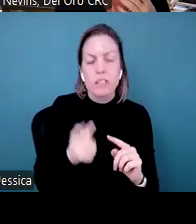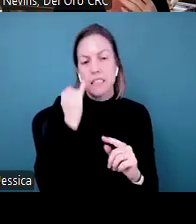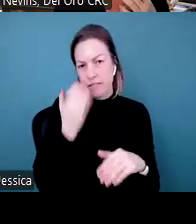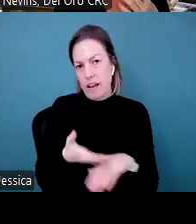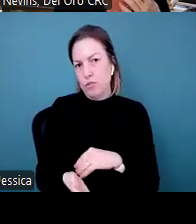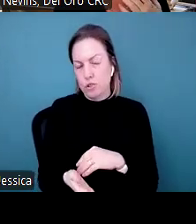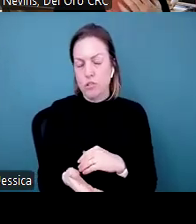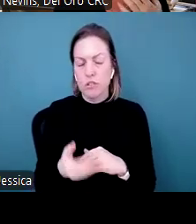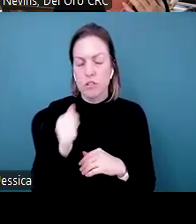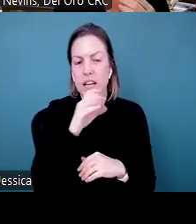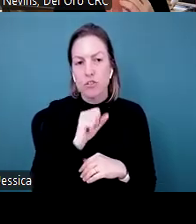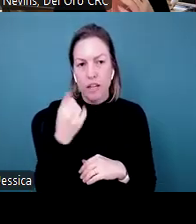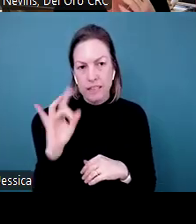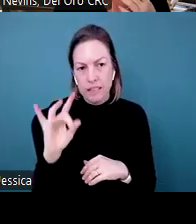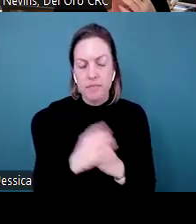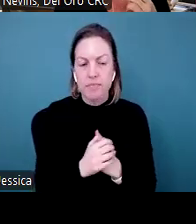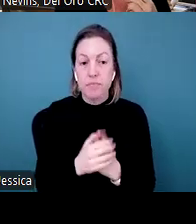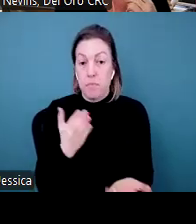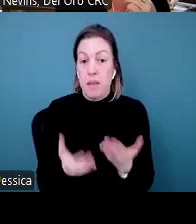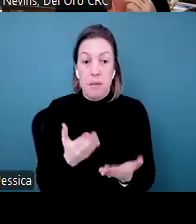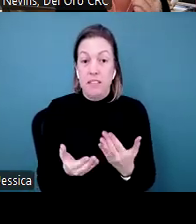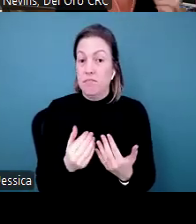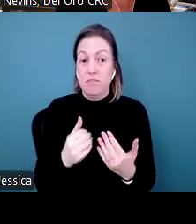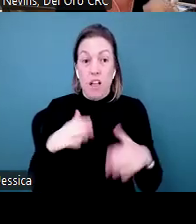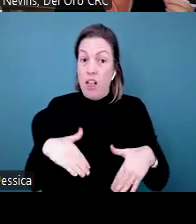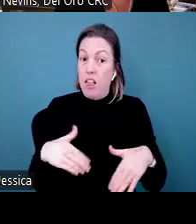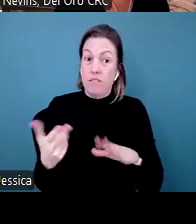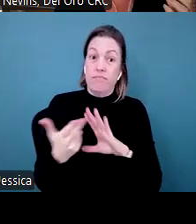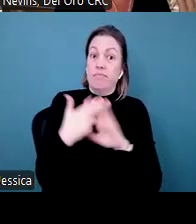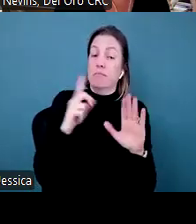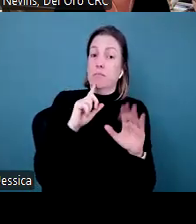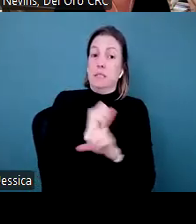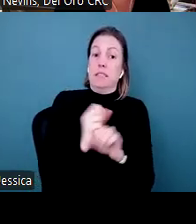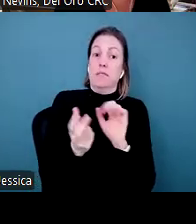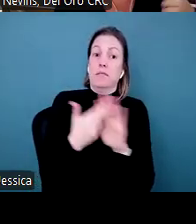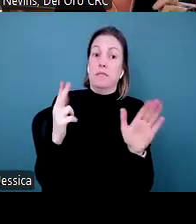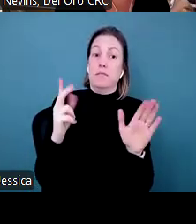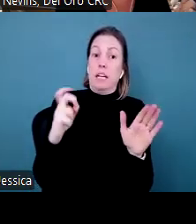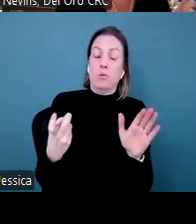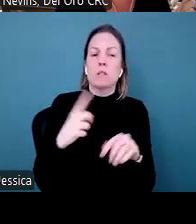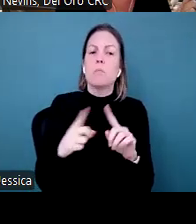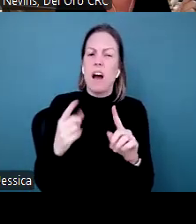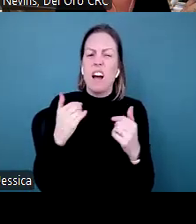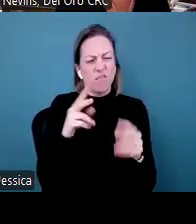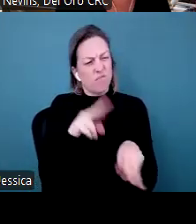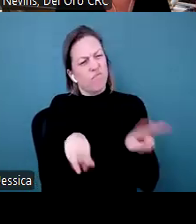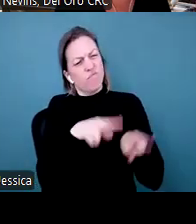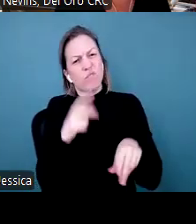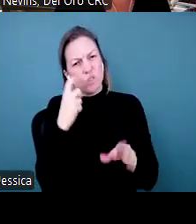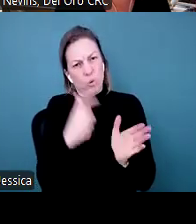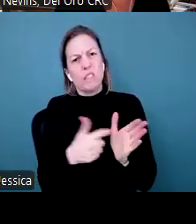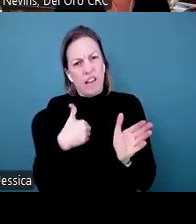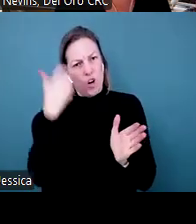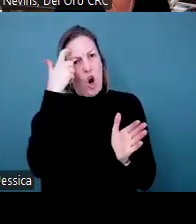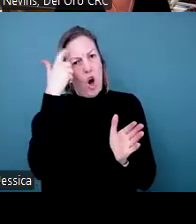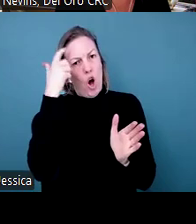18. Things that maybe don't yet have a formal diagnosis attached to them, but there's a cognitive issue going on. And of